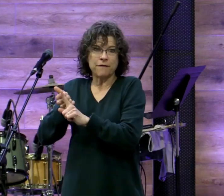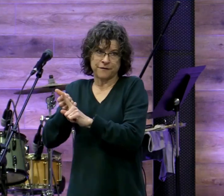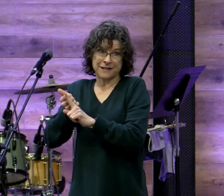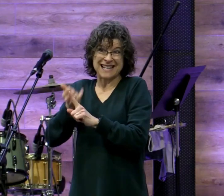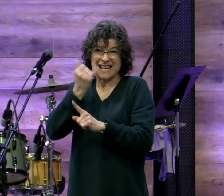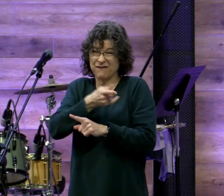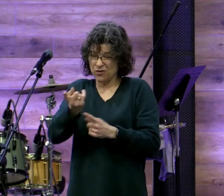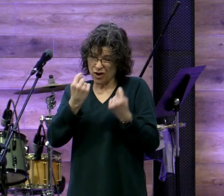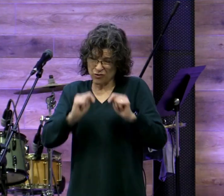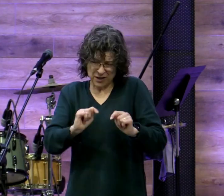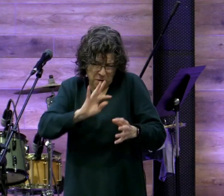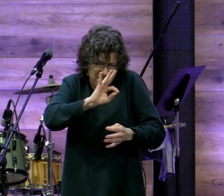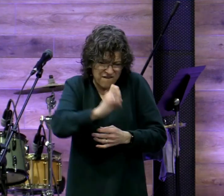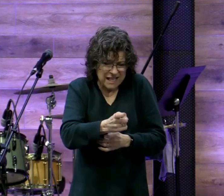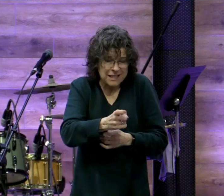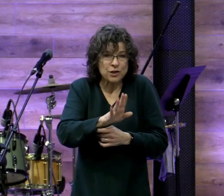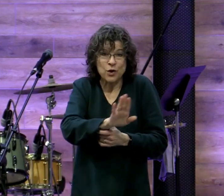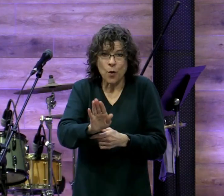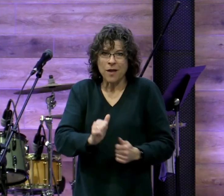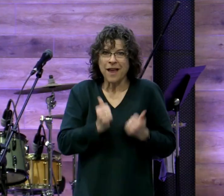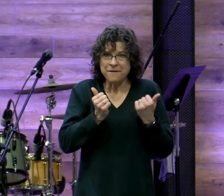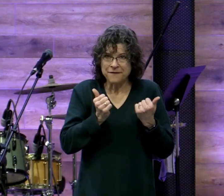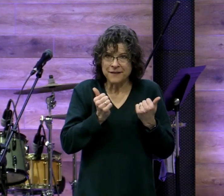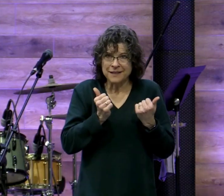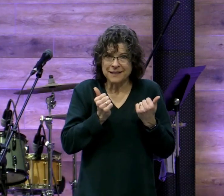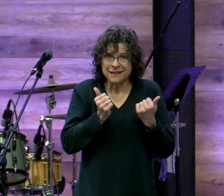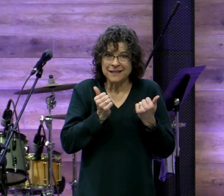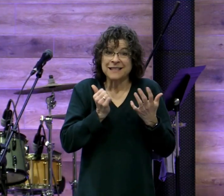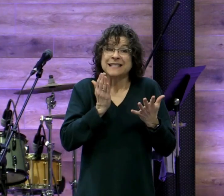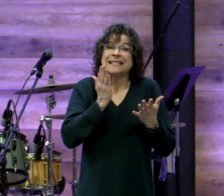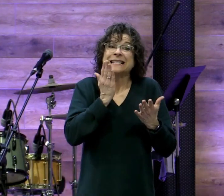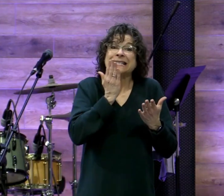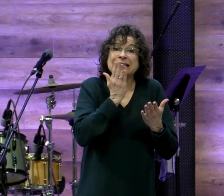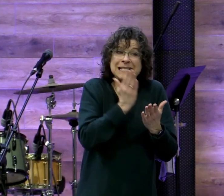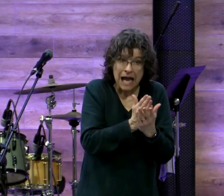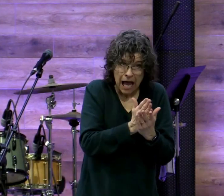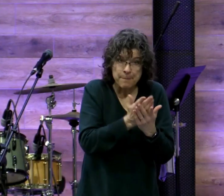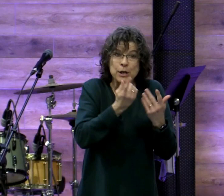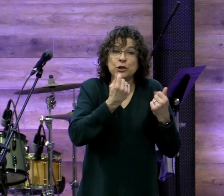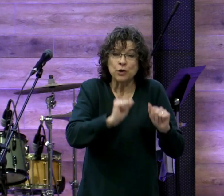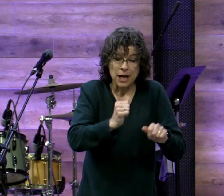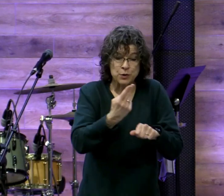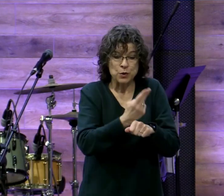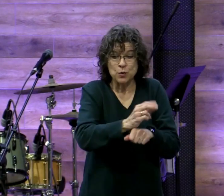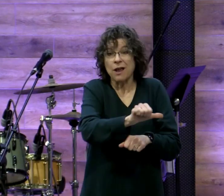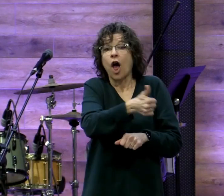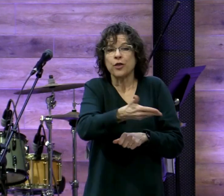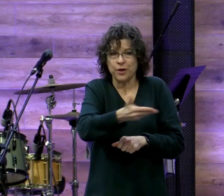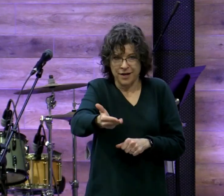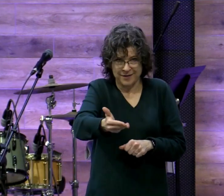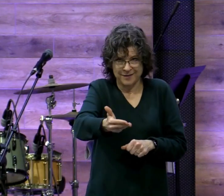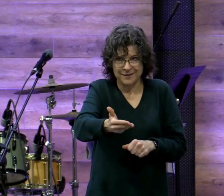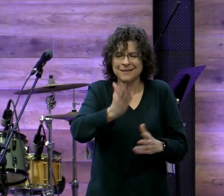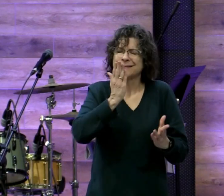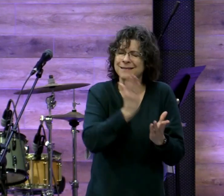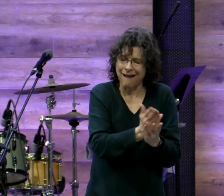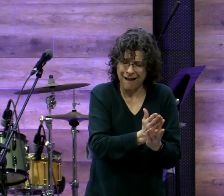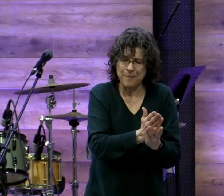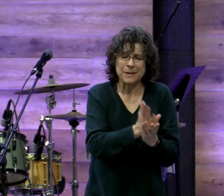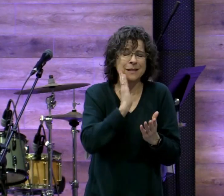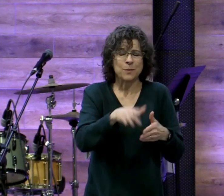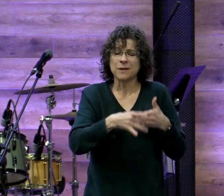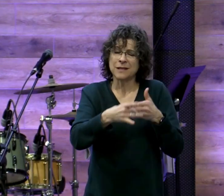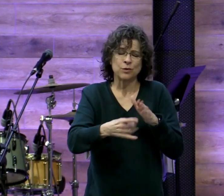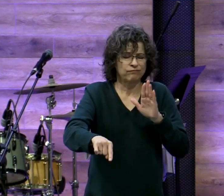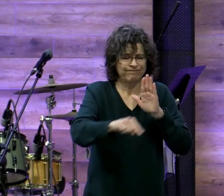else in our life or to make it easier, stop. It's not going to work. In fact, it will lead to devastating consequences in your